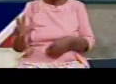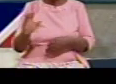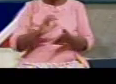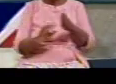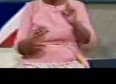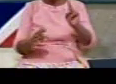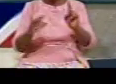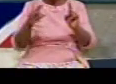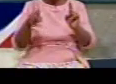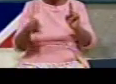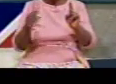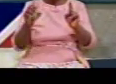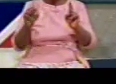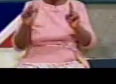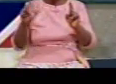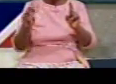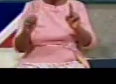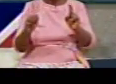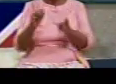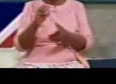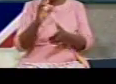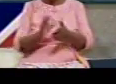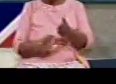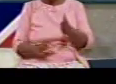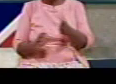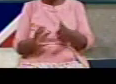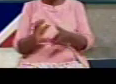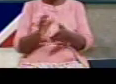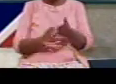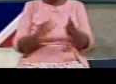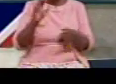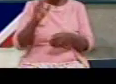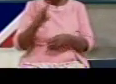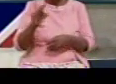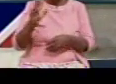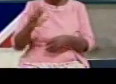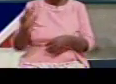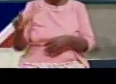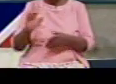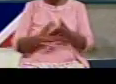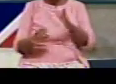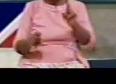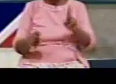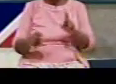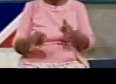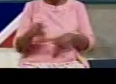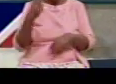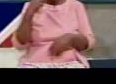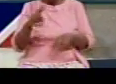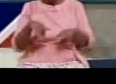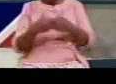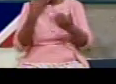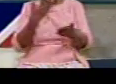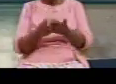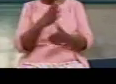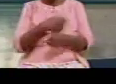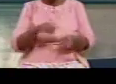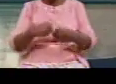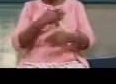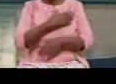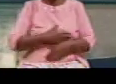It says, behold, how good and how pleasant it is for brethren to